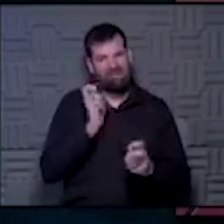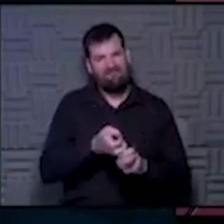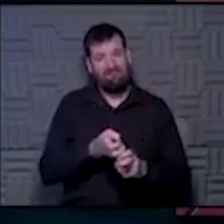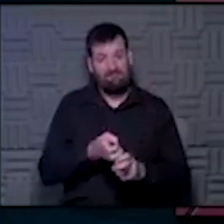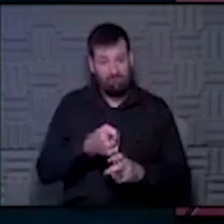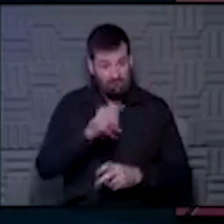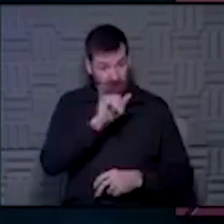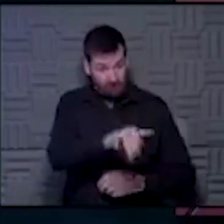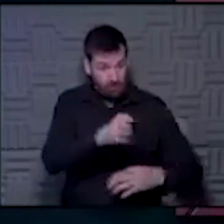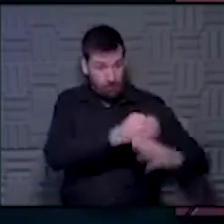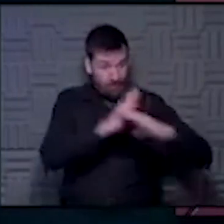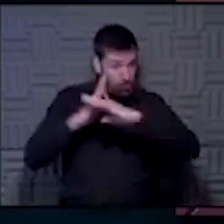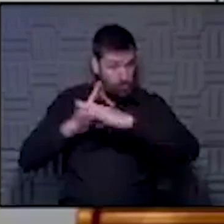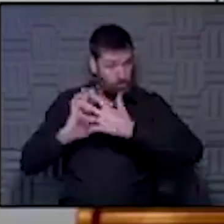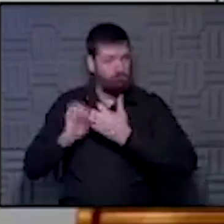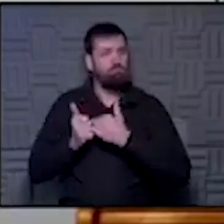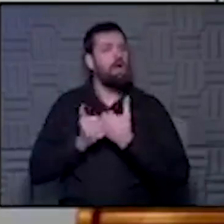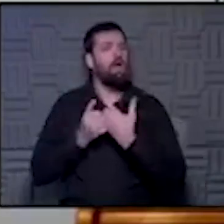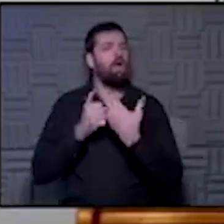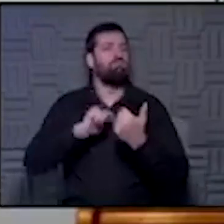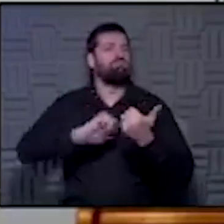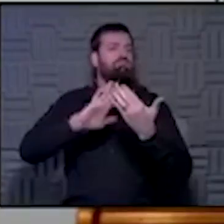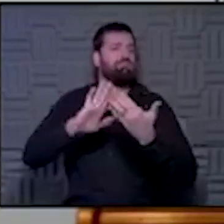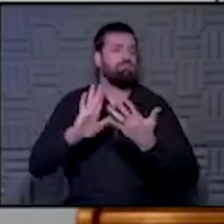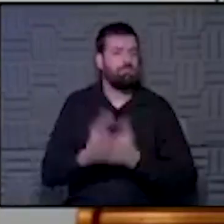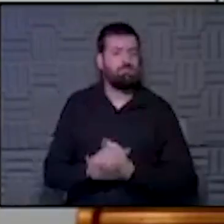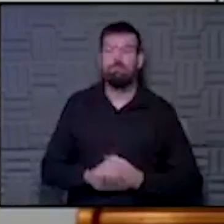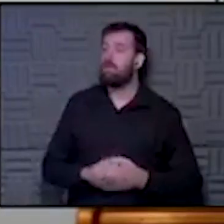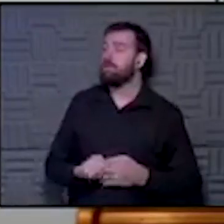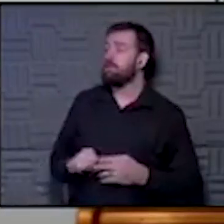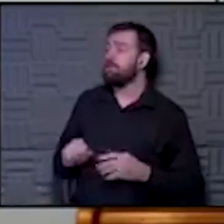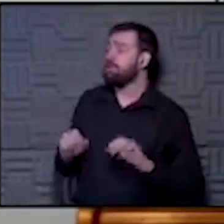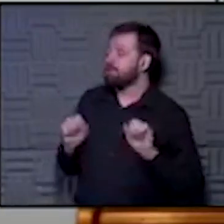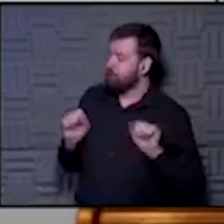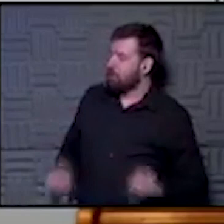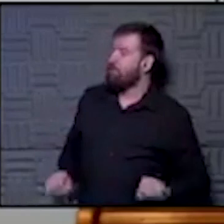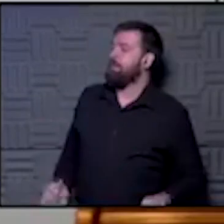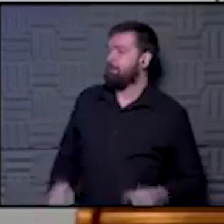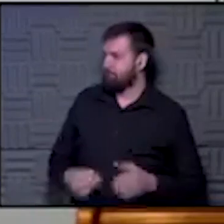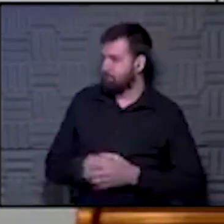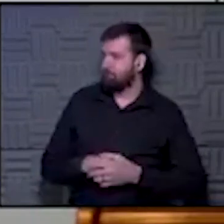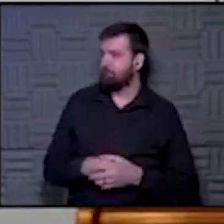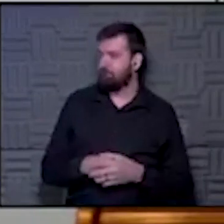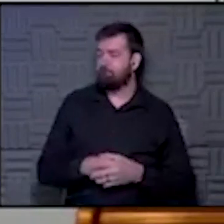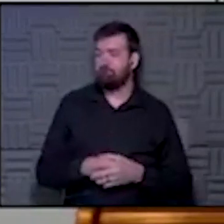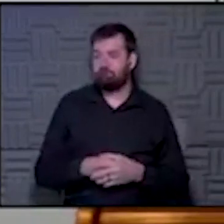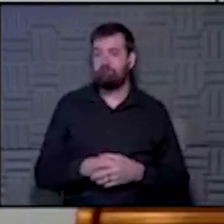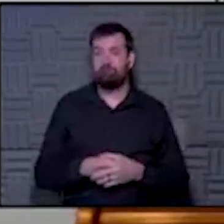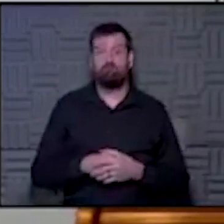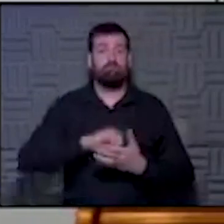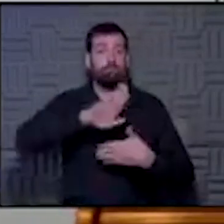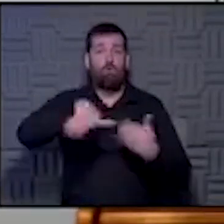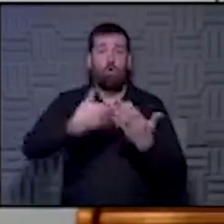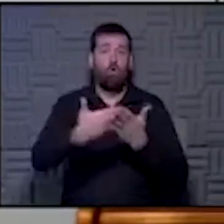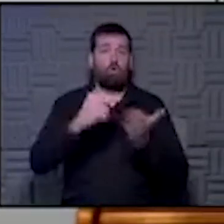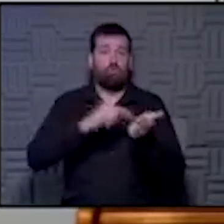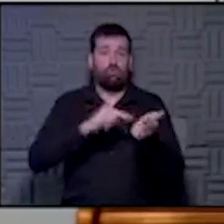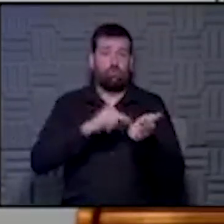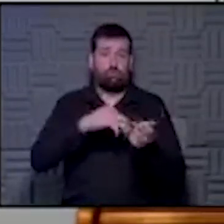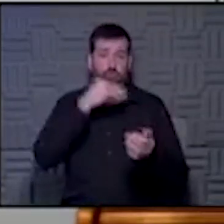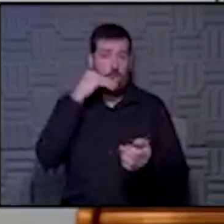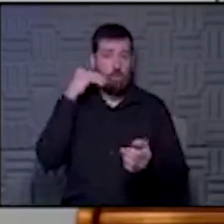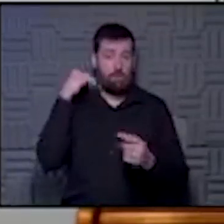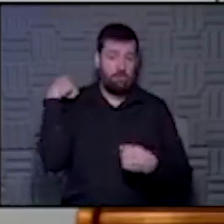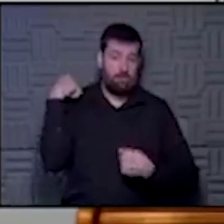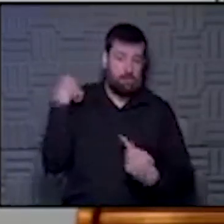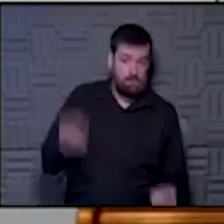And if so, how do you plan to address it? It could be. To this point, all of the nursing homes who have registered do